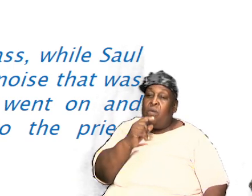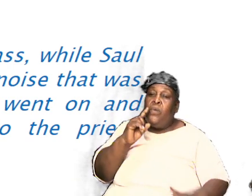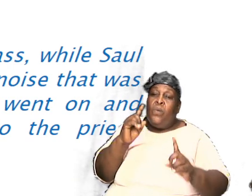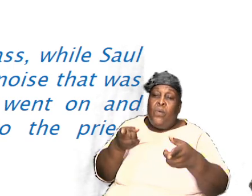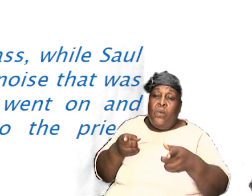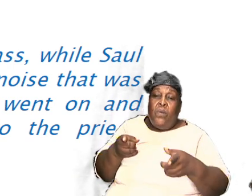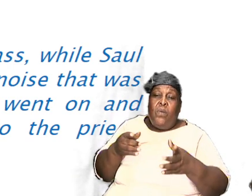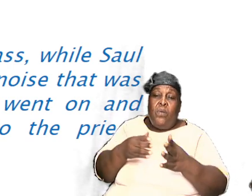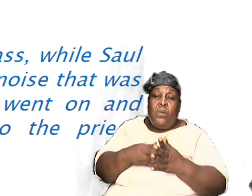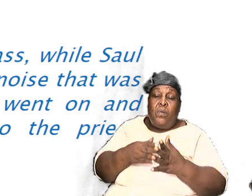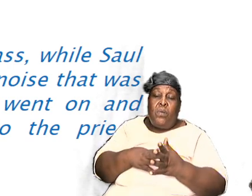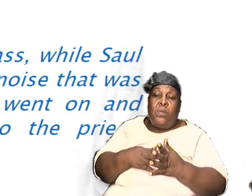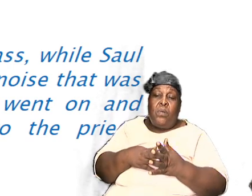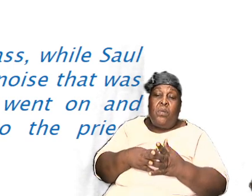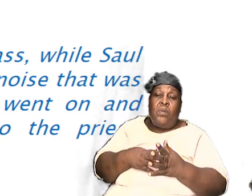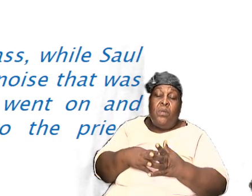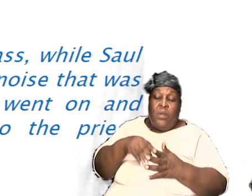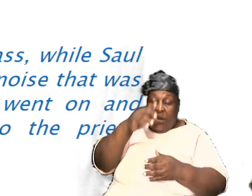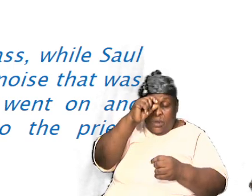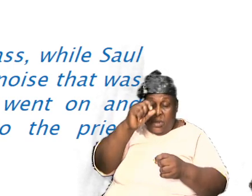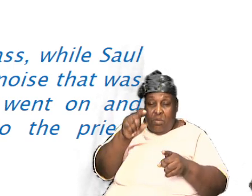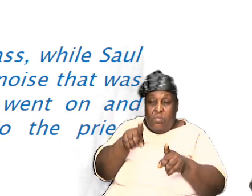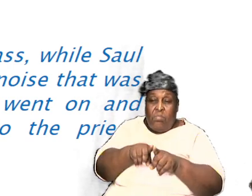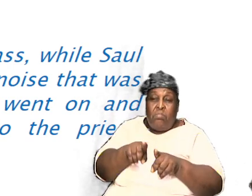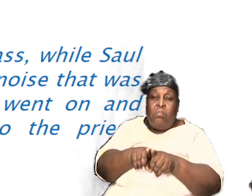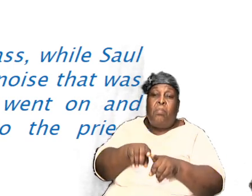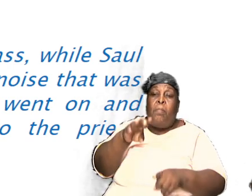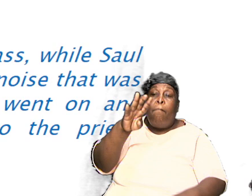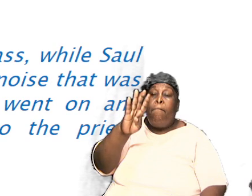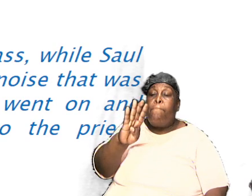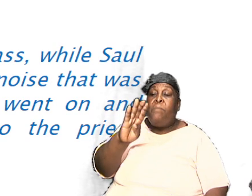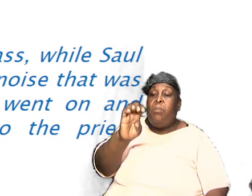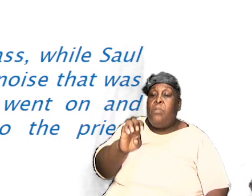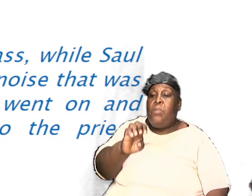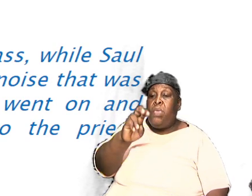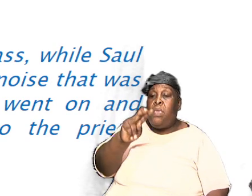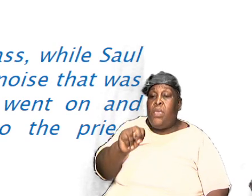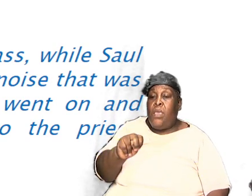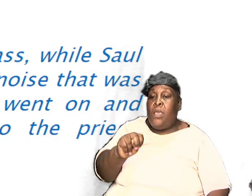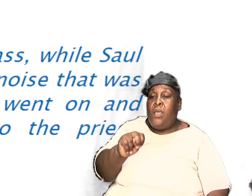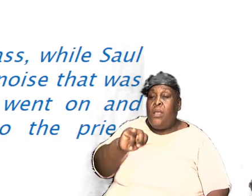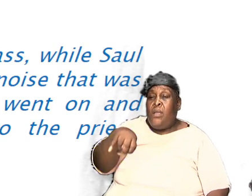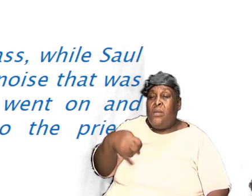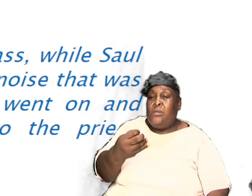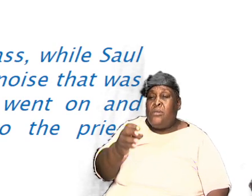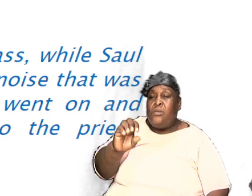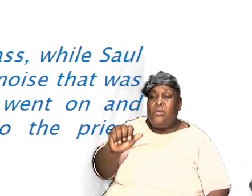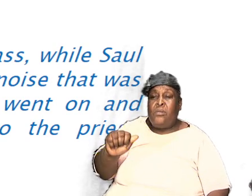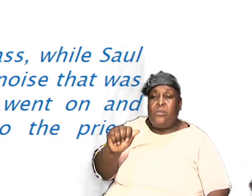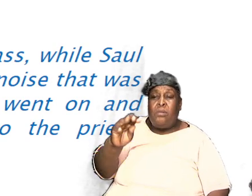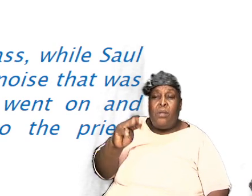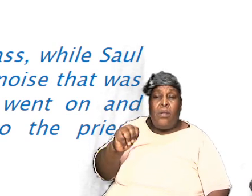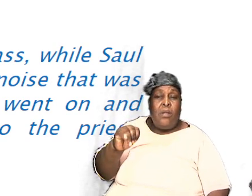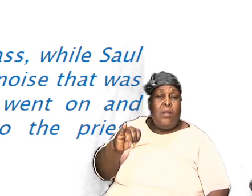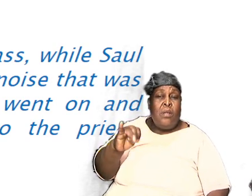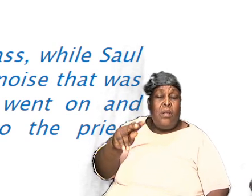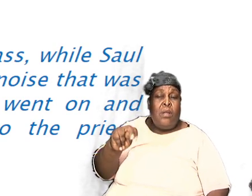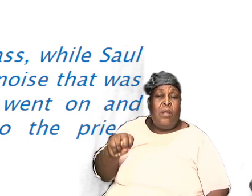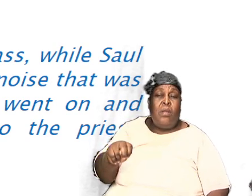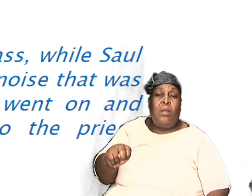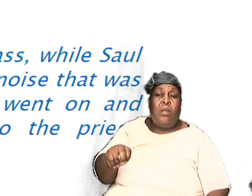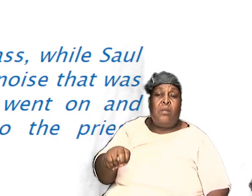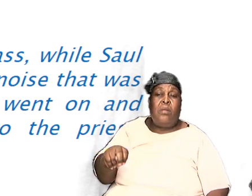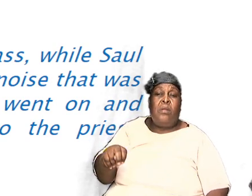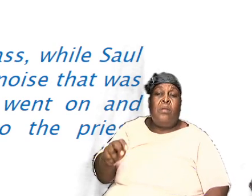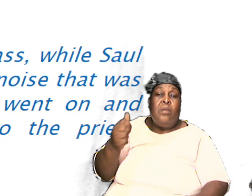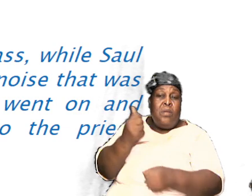against their brother Benjamin. And Benjamin defeated them the first time. They inquired of the Lord the second